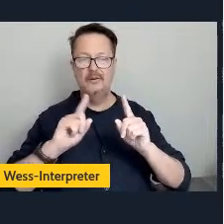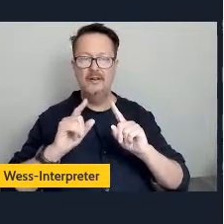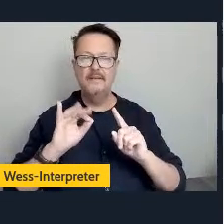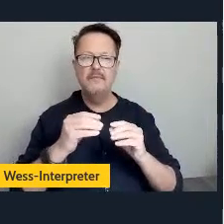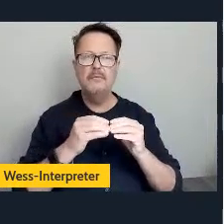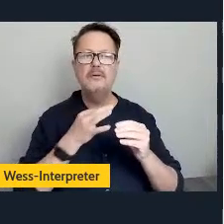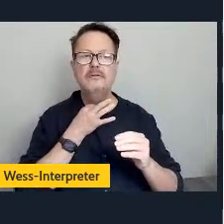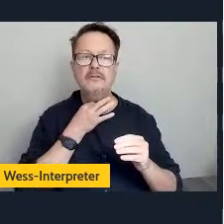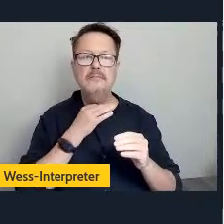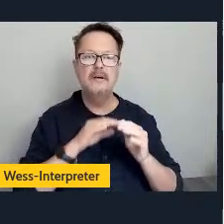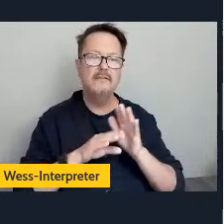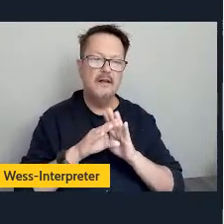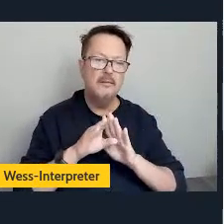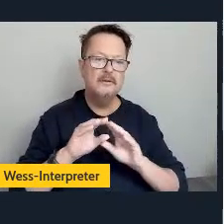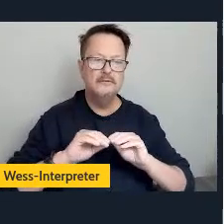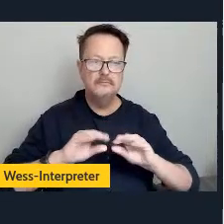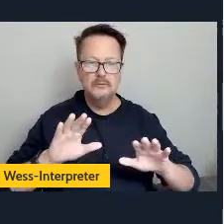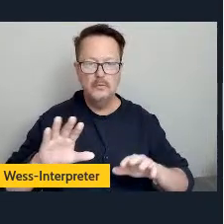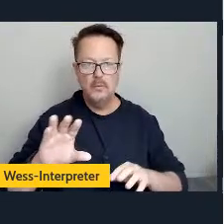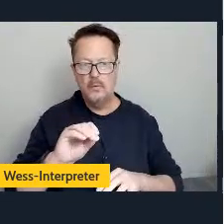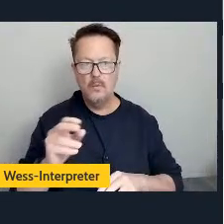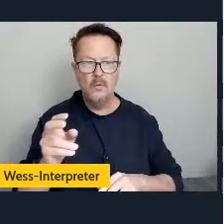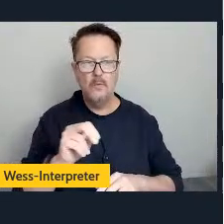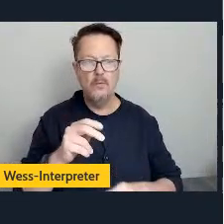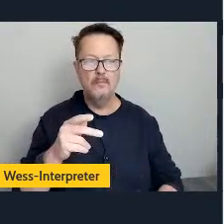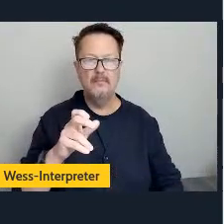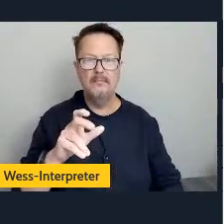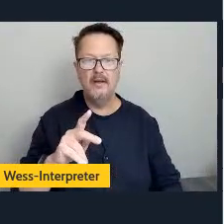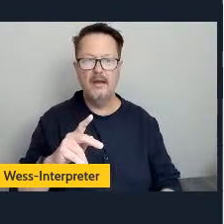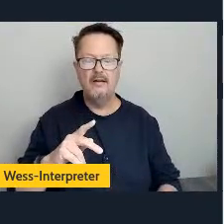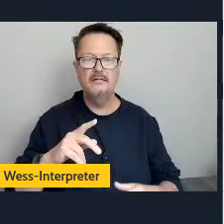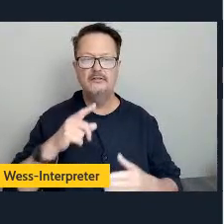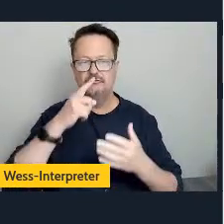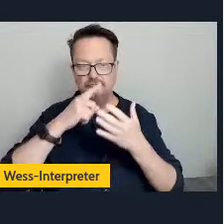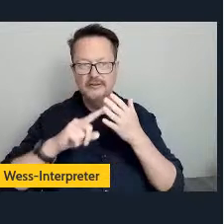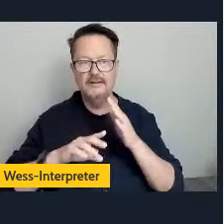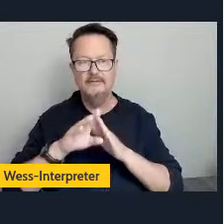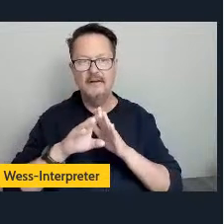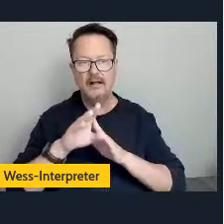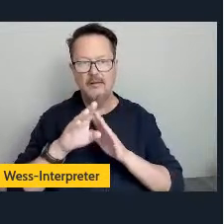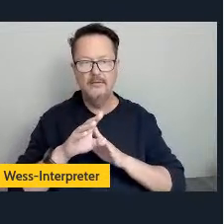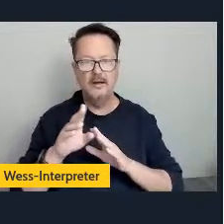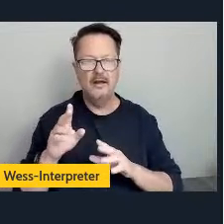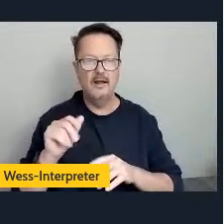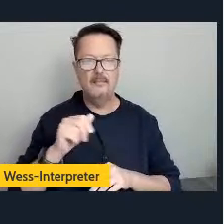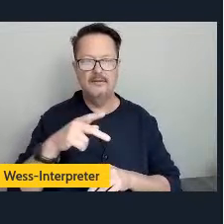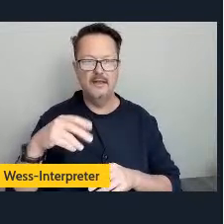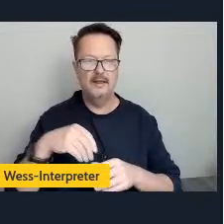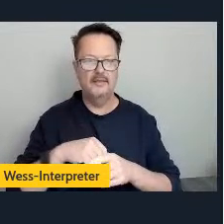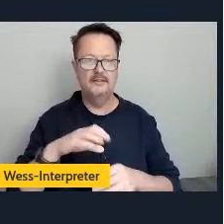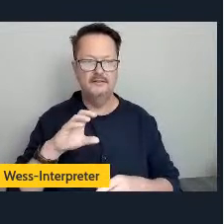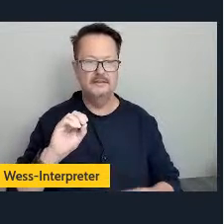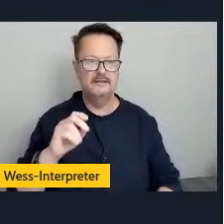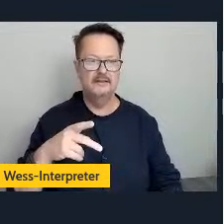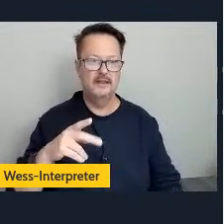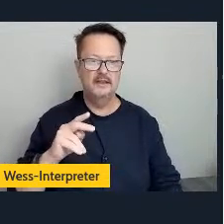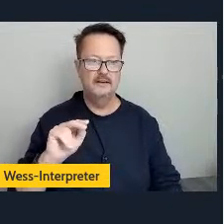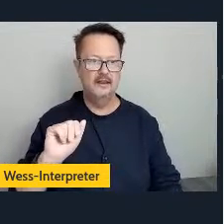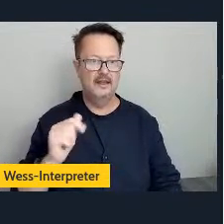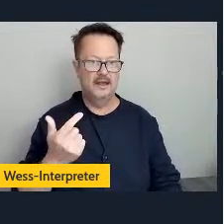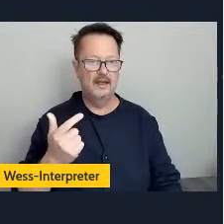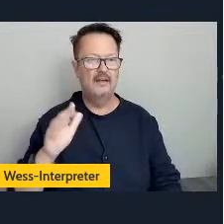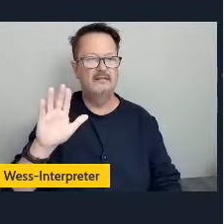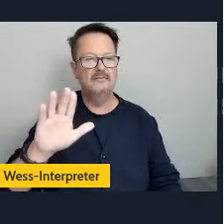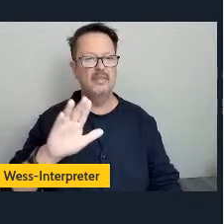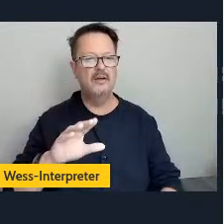developing and distributing your own packs, check out the developer documentation in the CDK-nag GitHub repository, and you'll be able to see